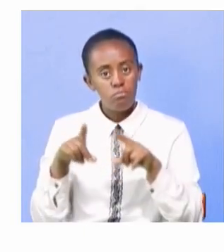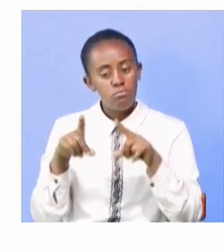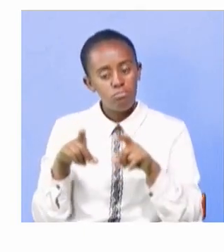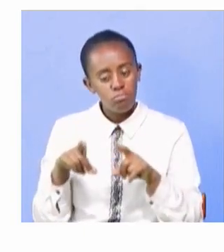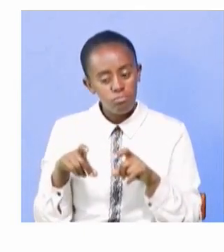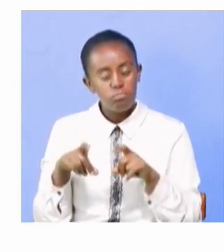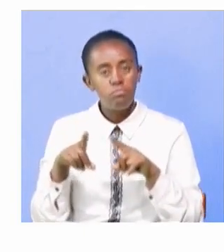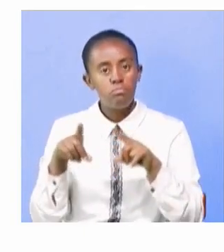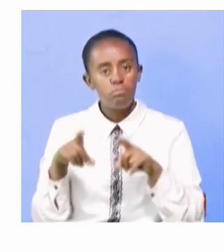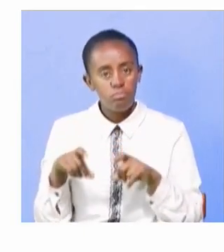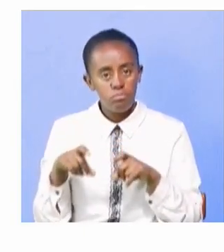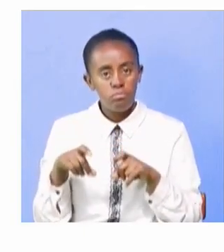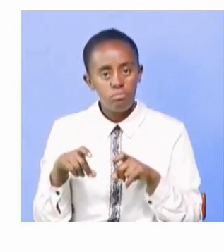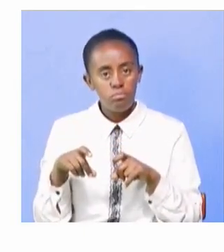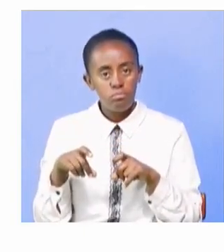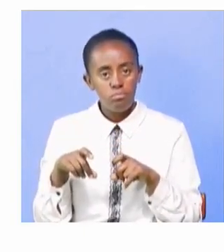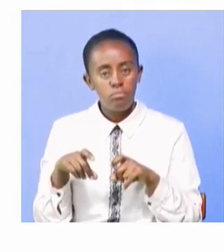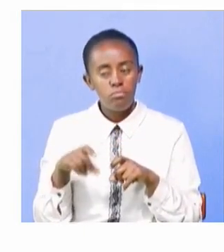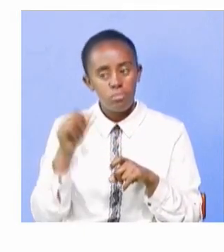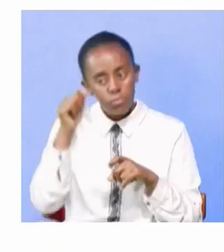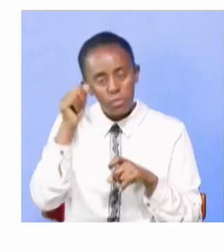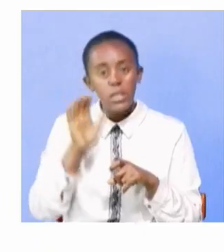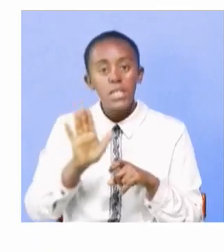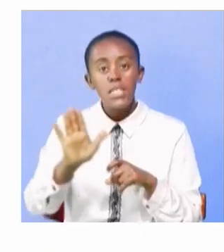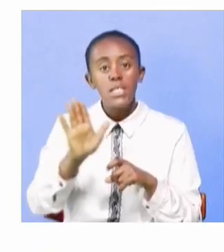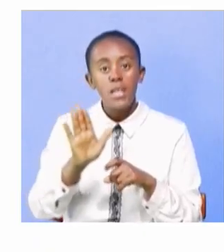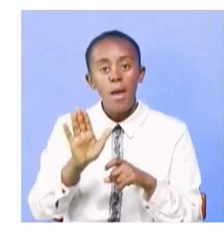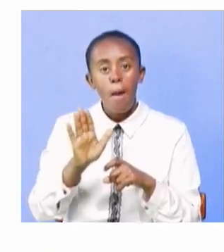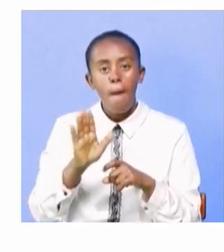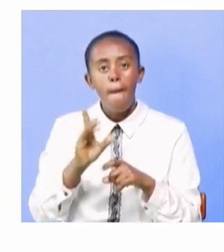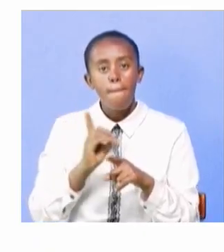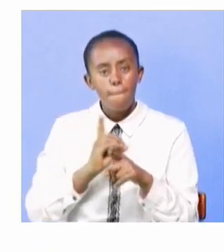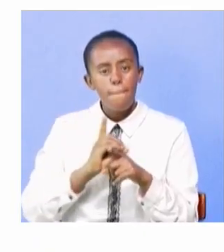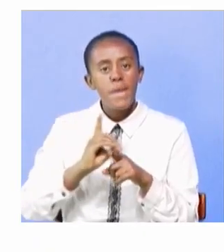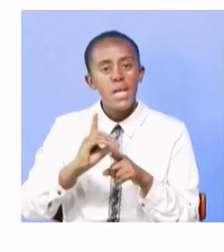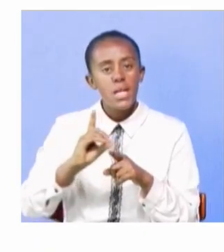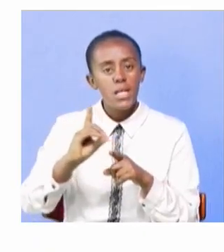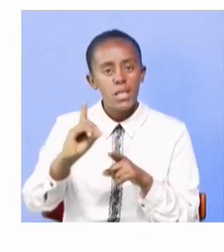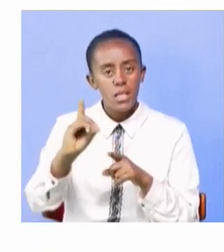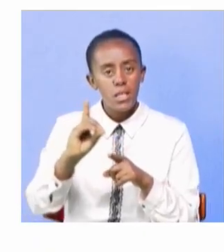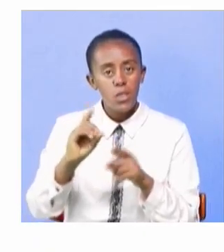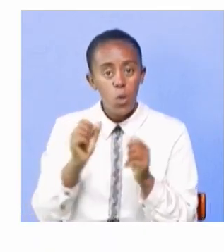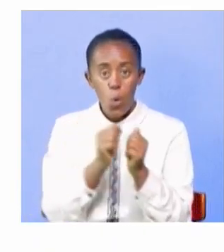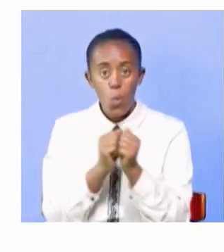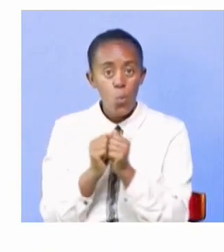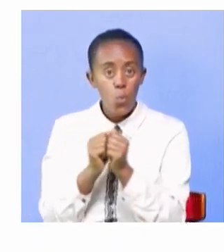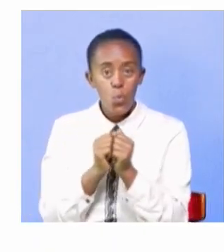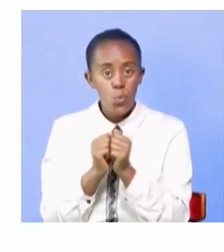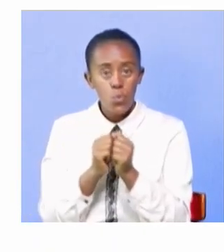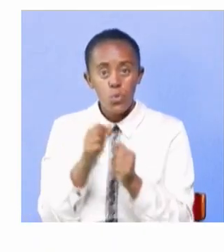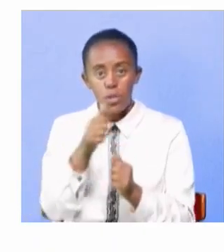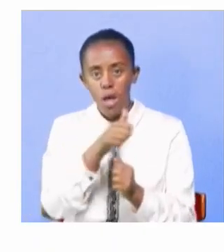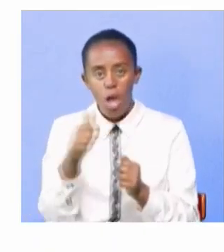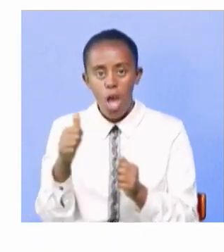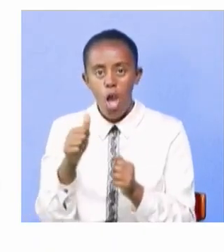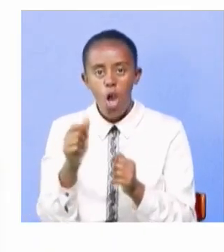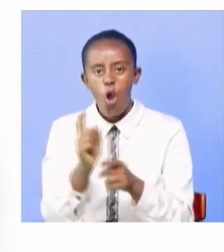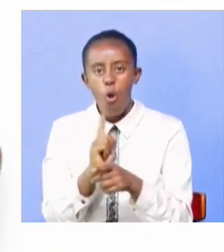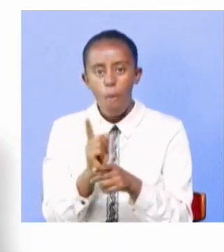his bearing with a compass.